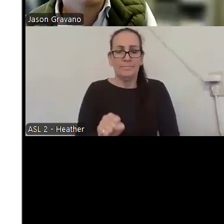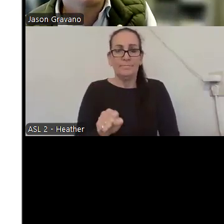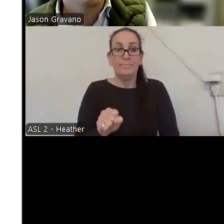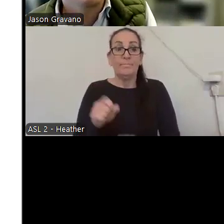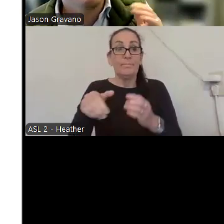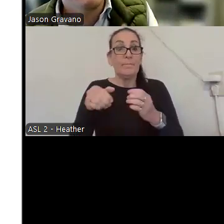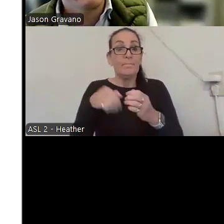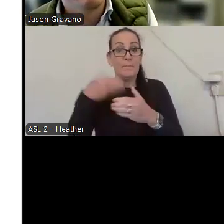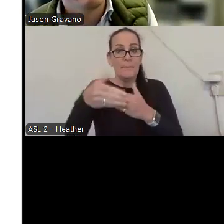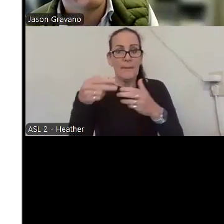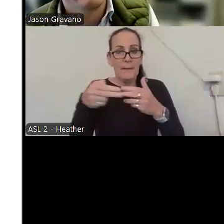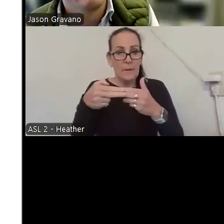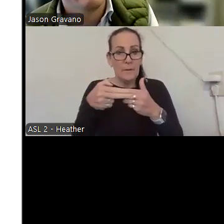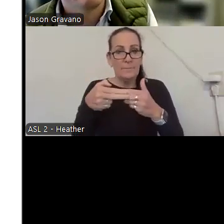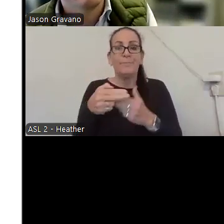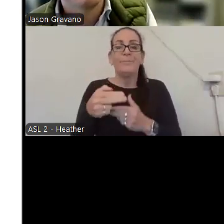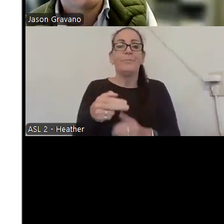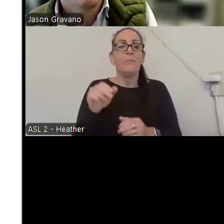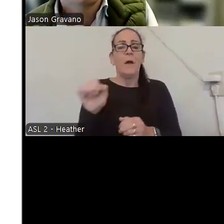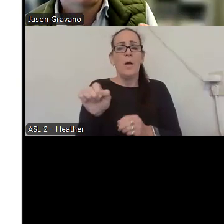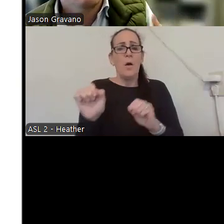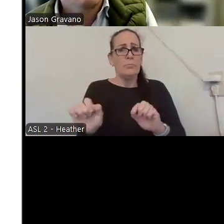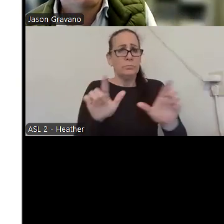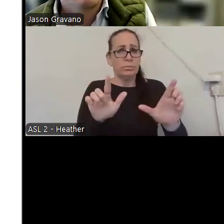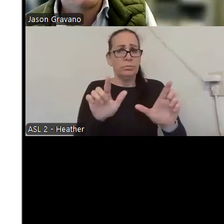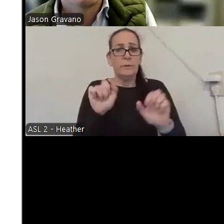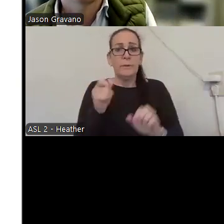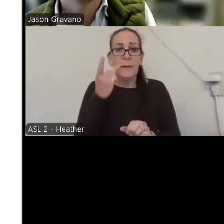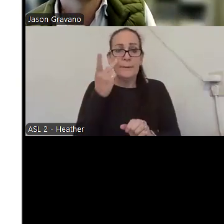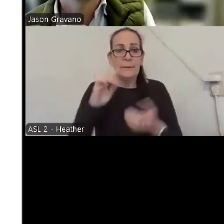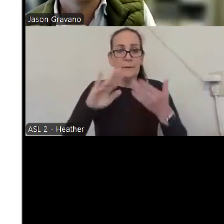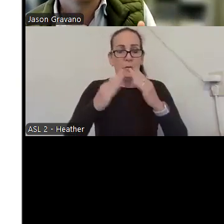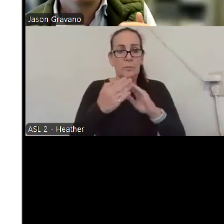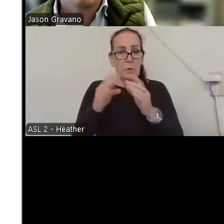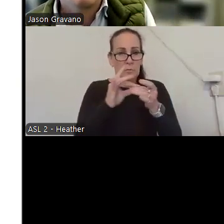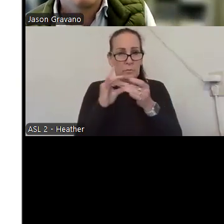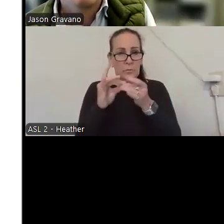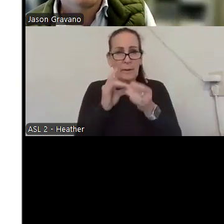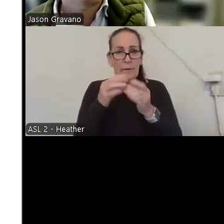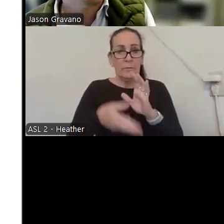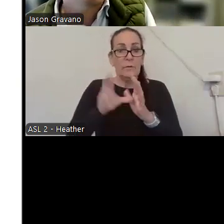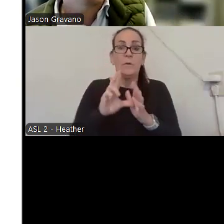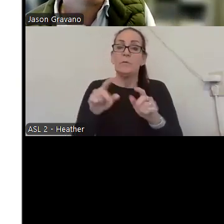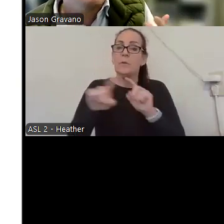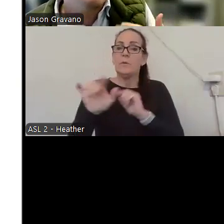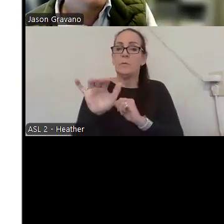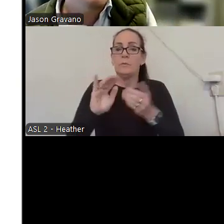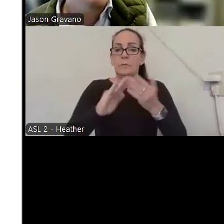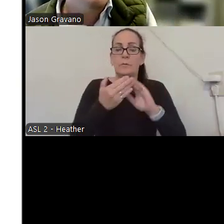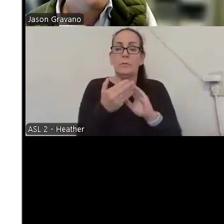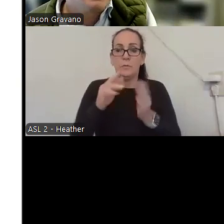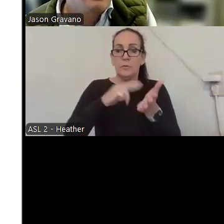The other is community-related reviews. So community resources and cultural accessibility, mean did